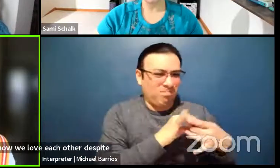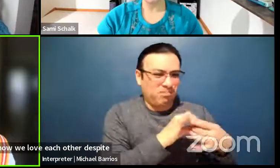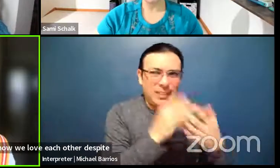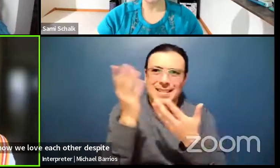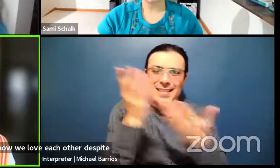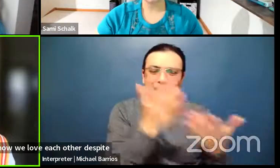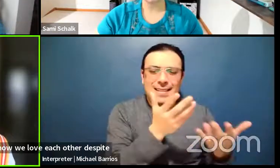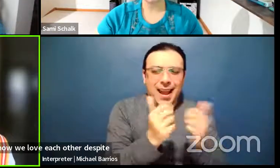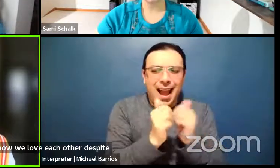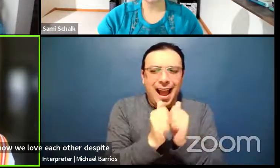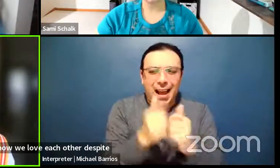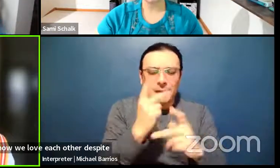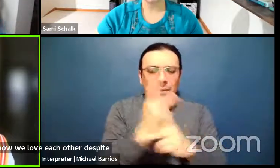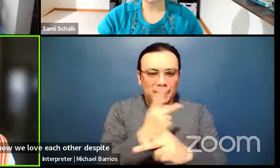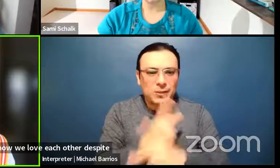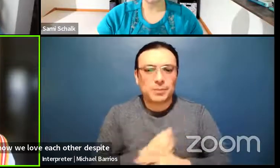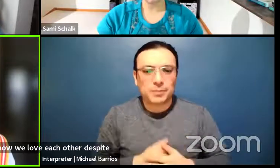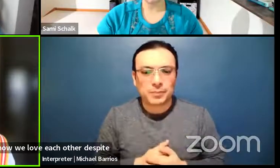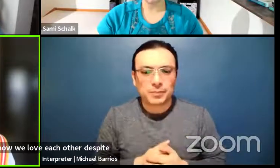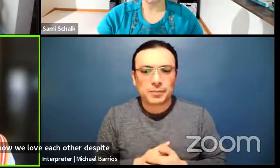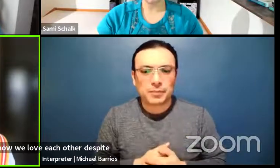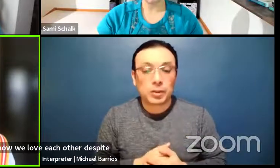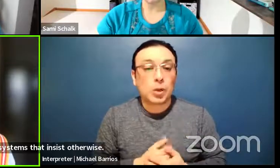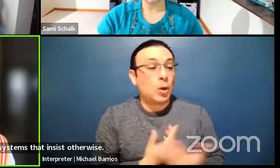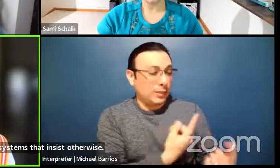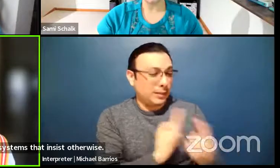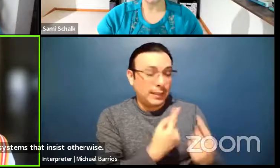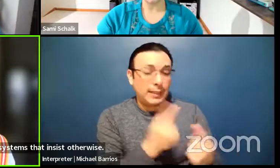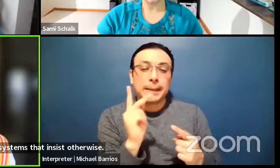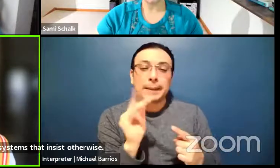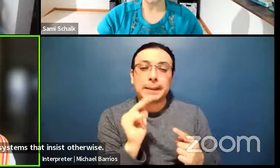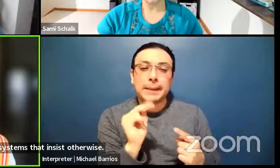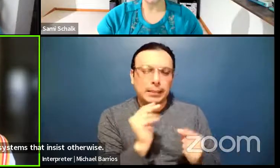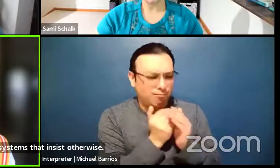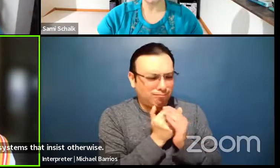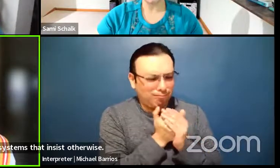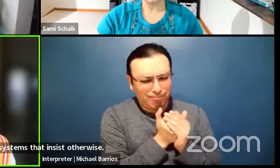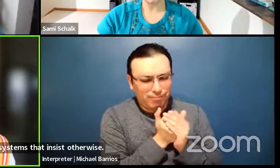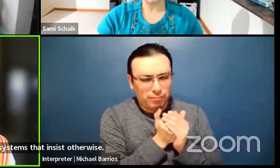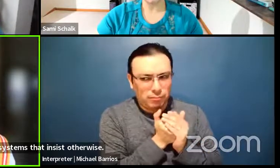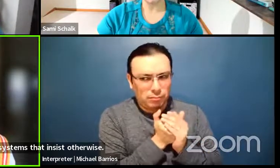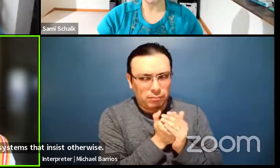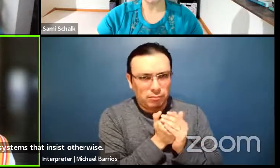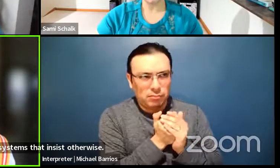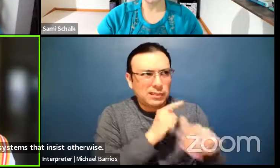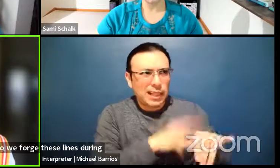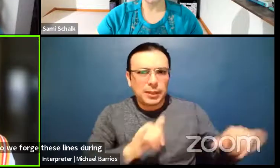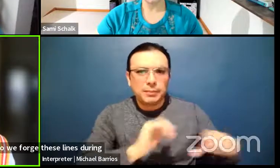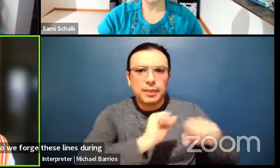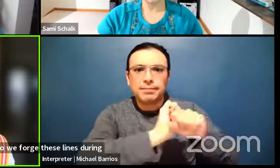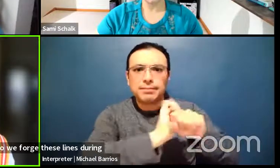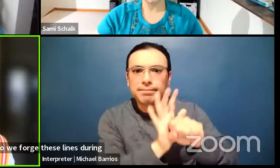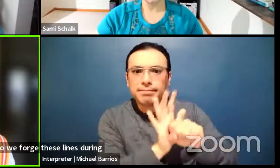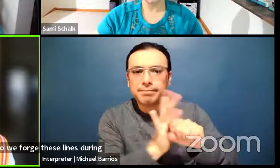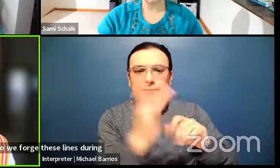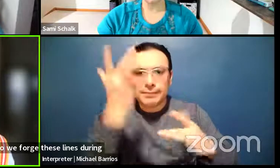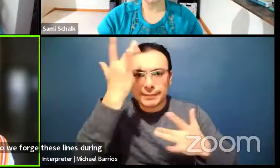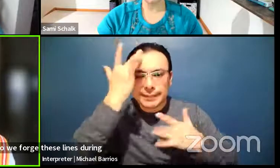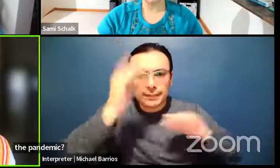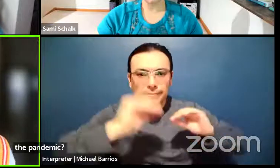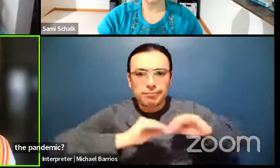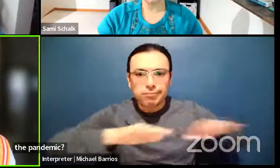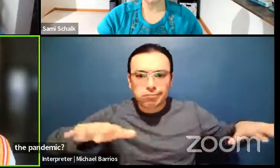Finally, how do we forge these lines of intimate kinship during a pandemic, in which traditional ideas around family